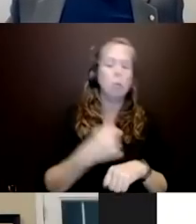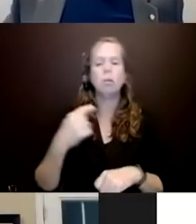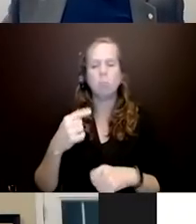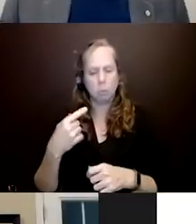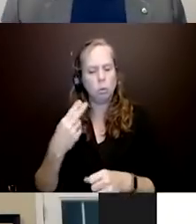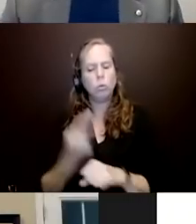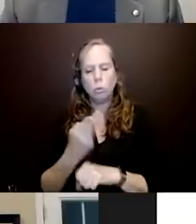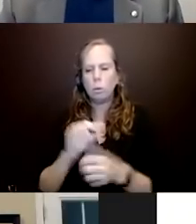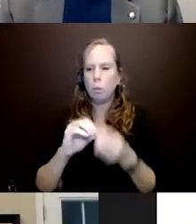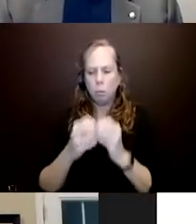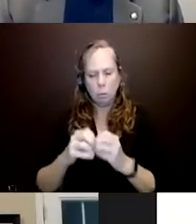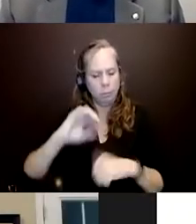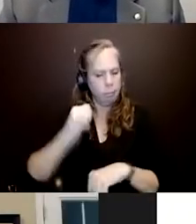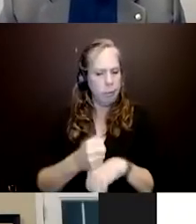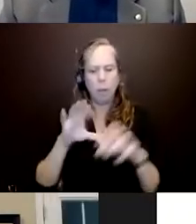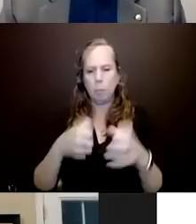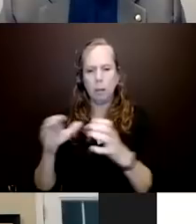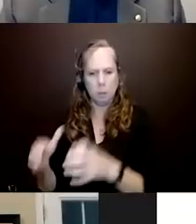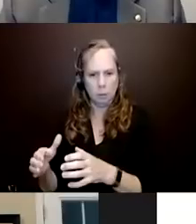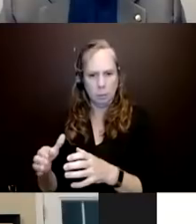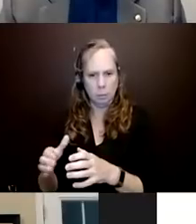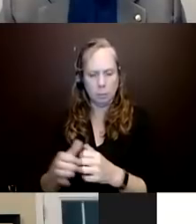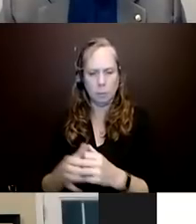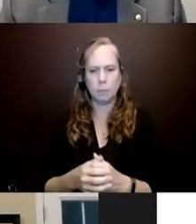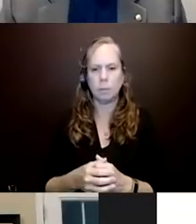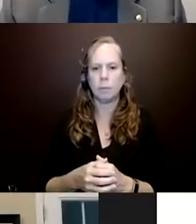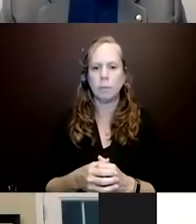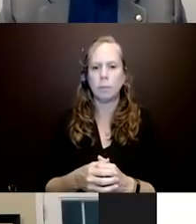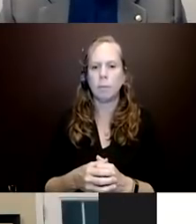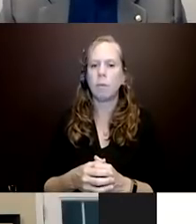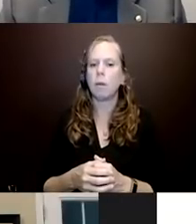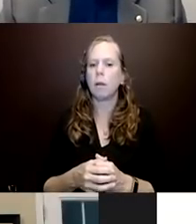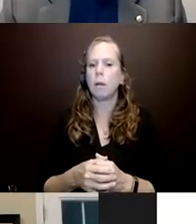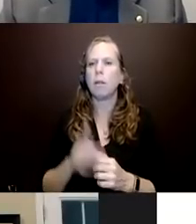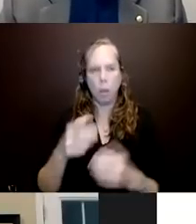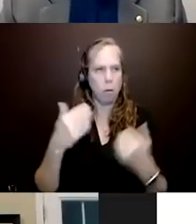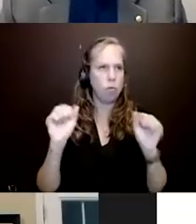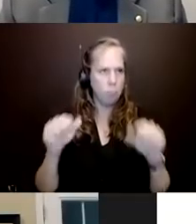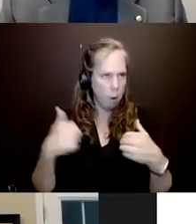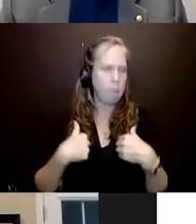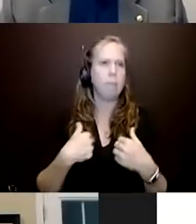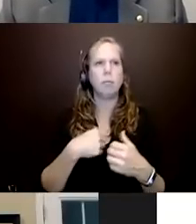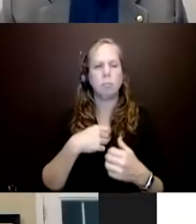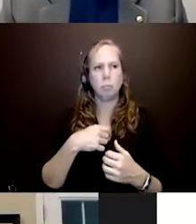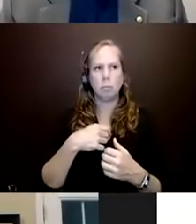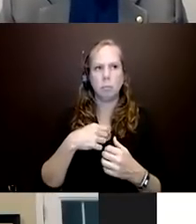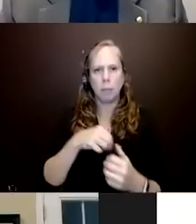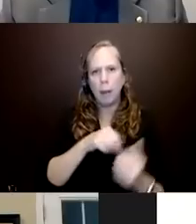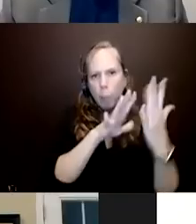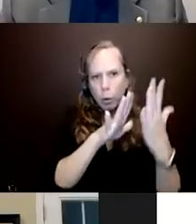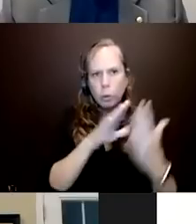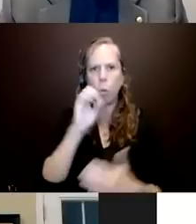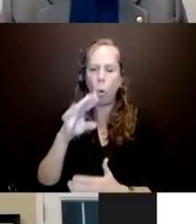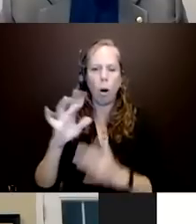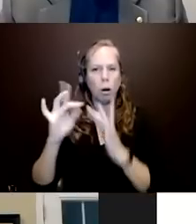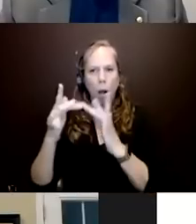always our desire to keep the student with the teacher that they would have in person or virtual. But to be completely honest, that